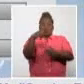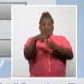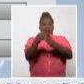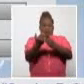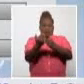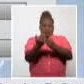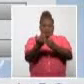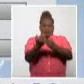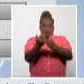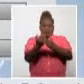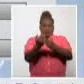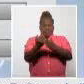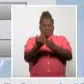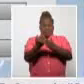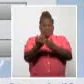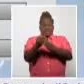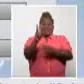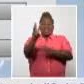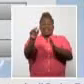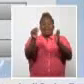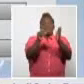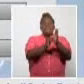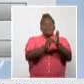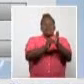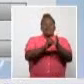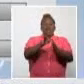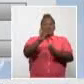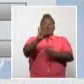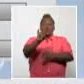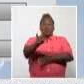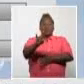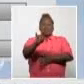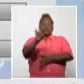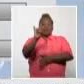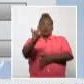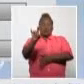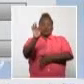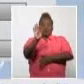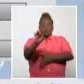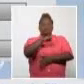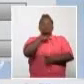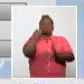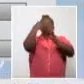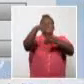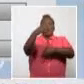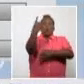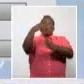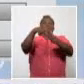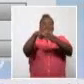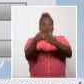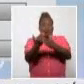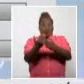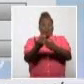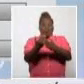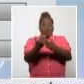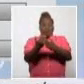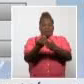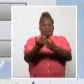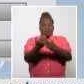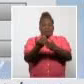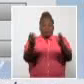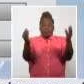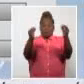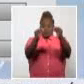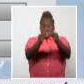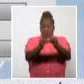76,901 in one day, and 3,998 deaths in one day, for a total